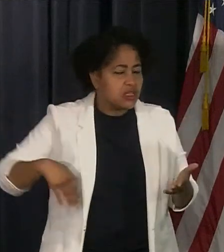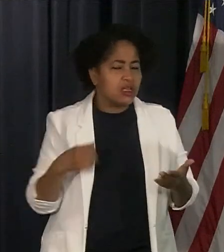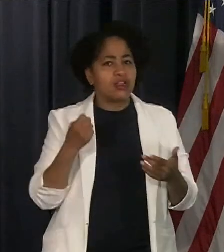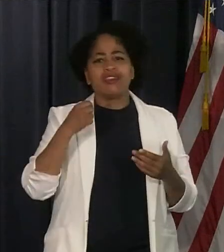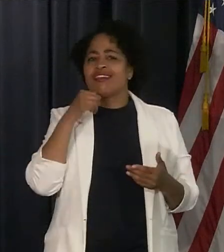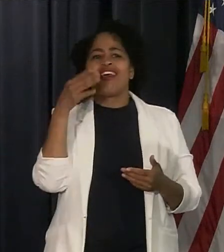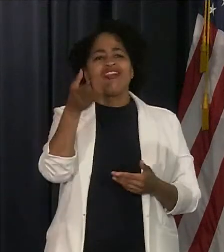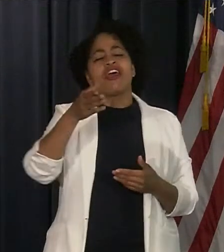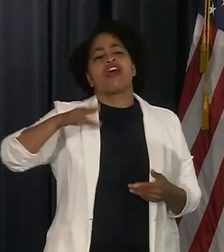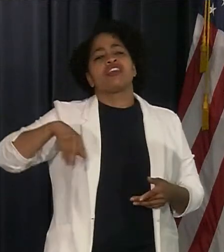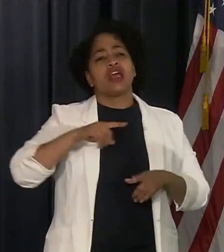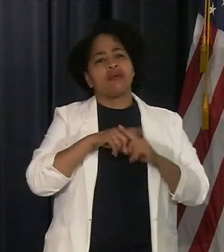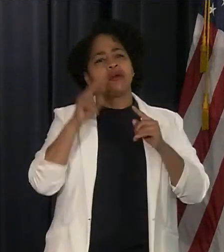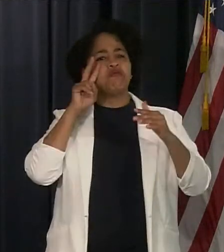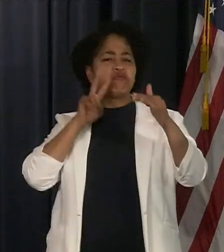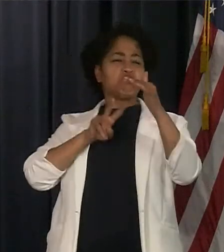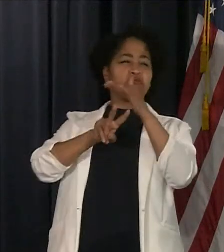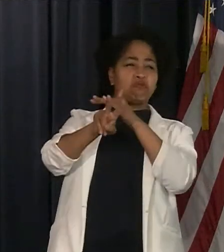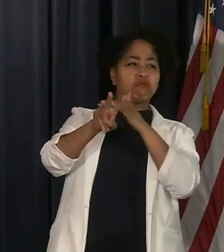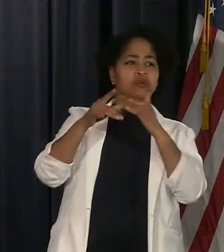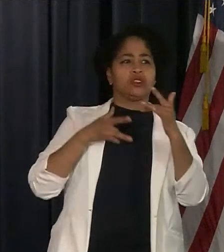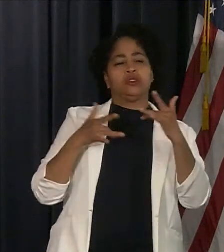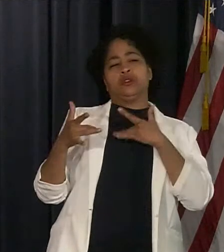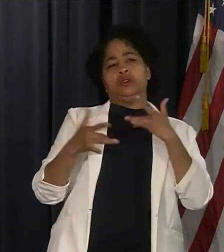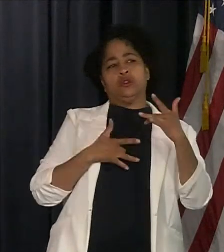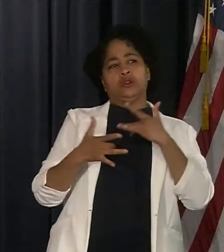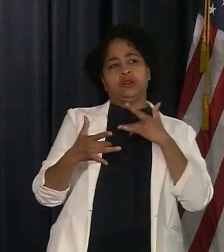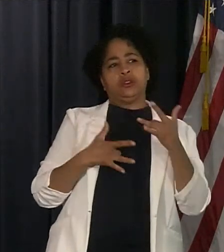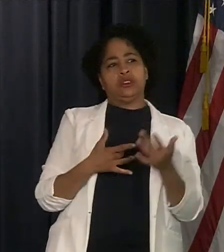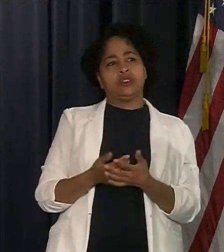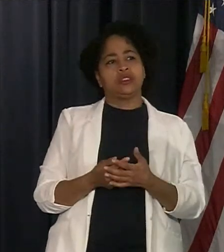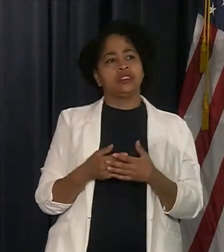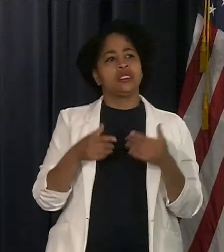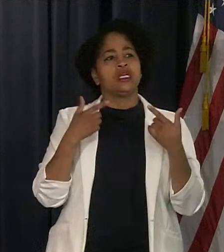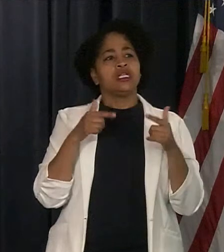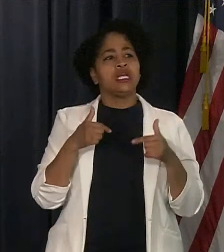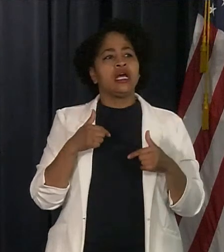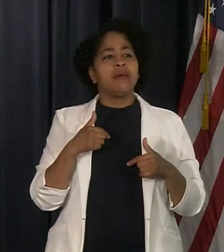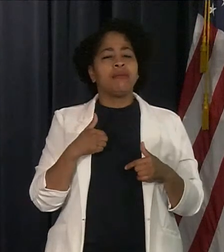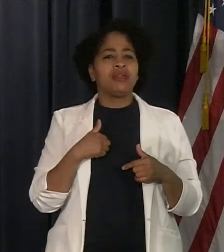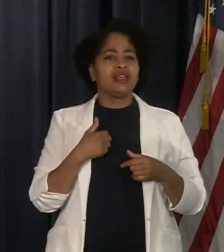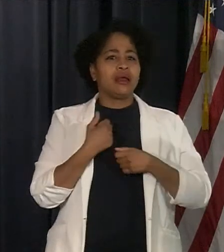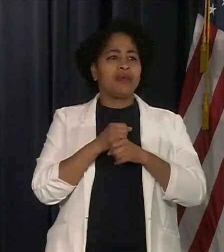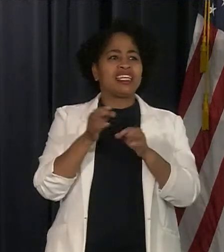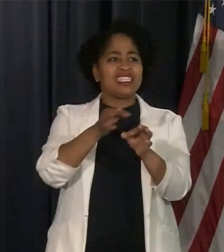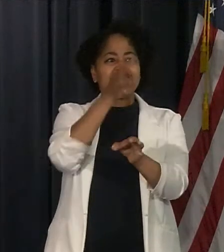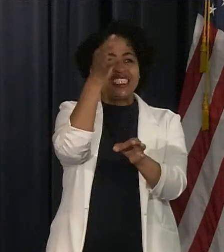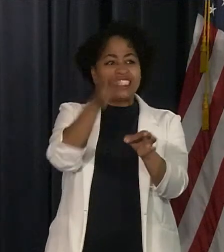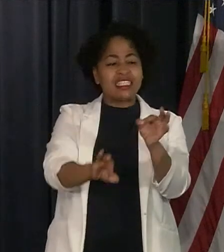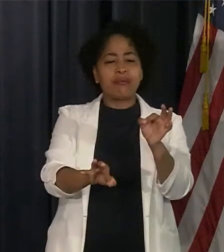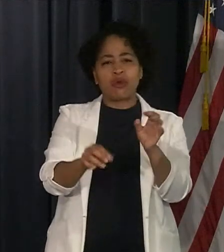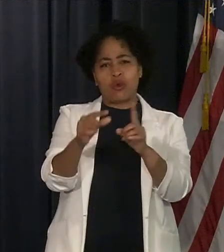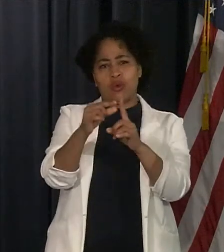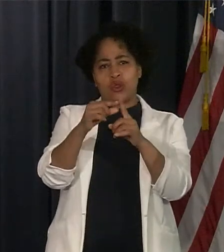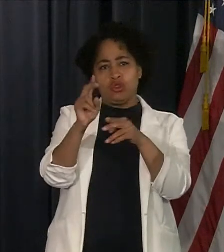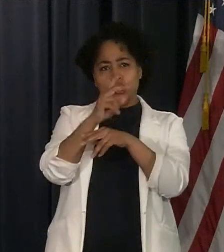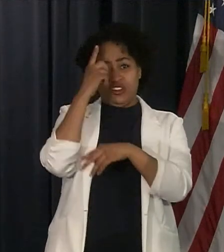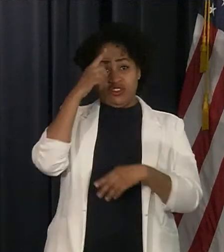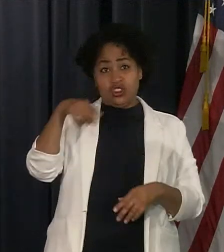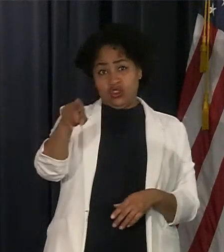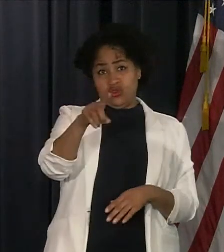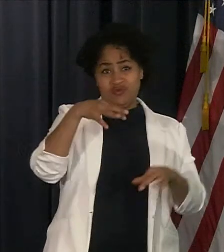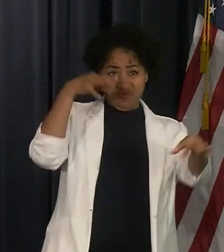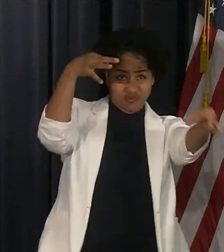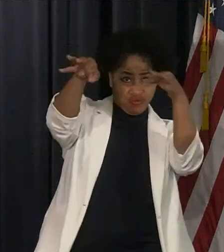the trajectory is a little bit concerning. So let me make this in the simplest layperson's terms, and you